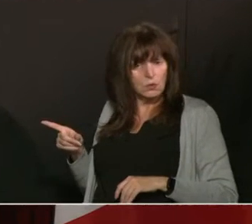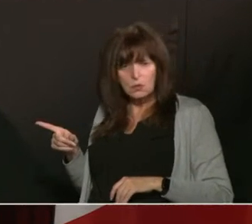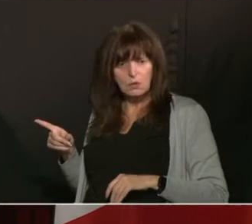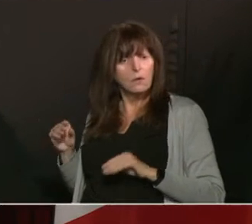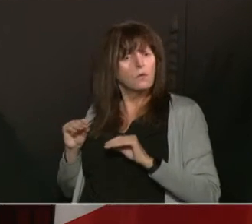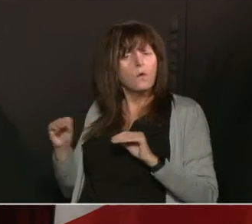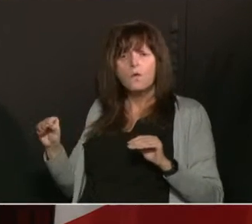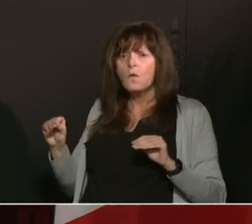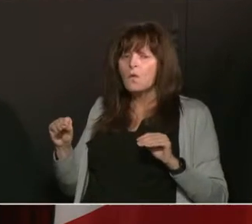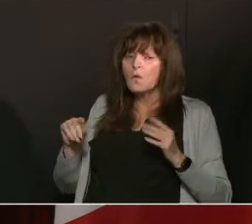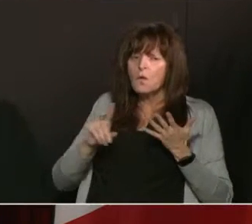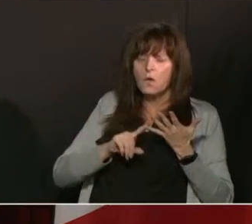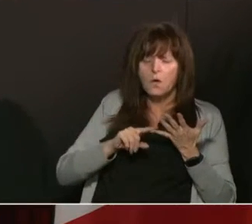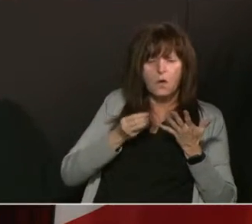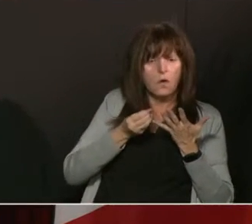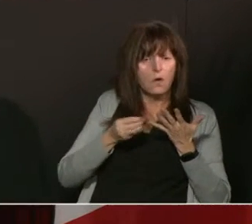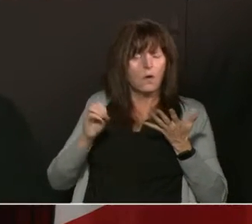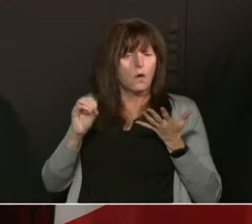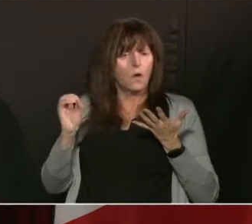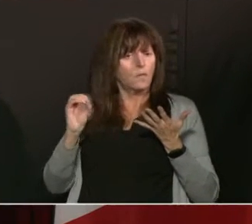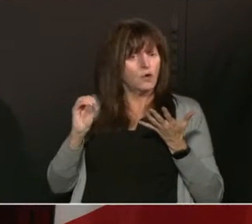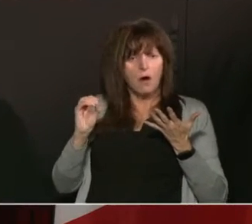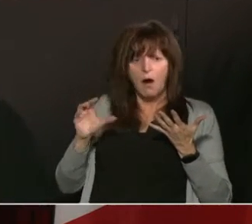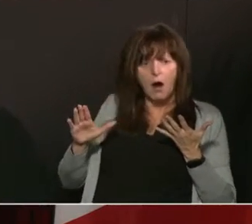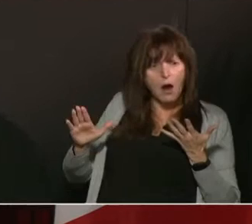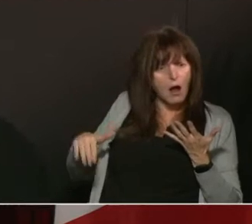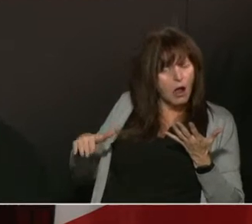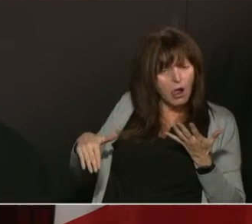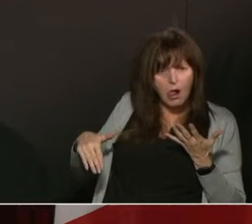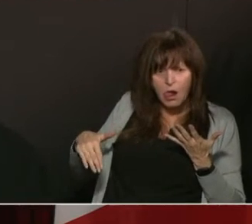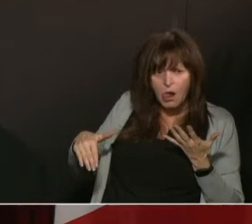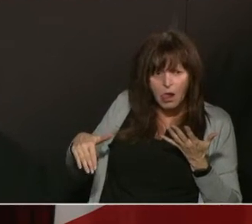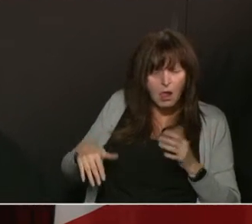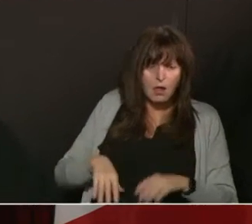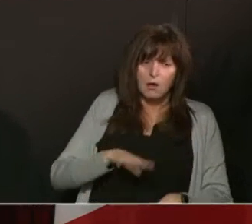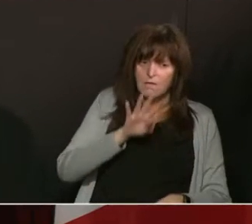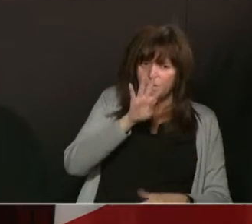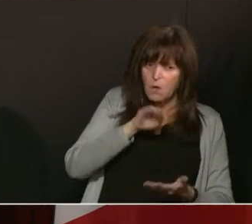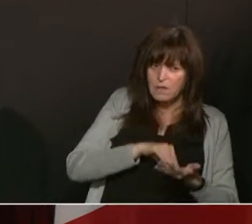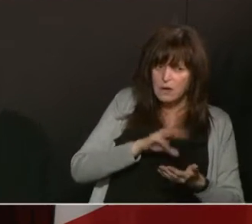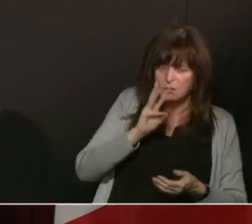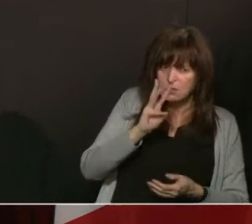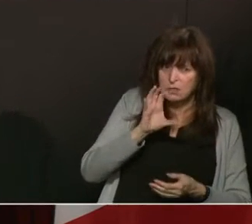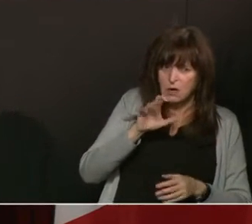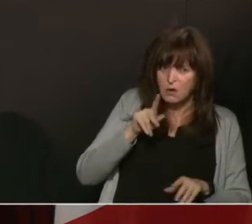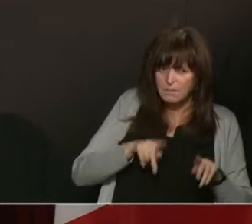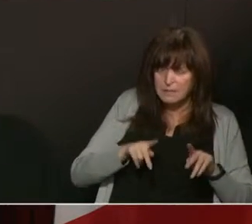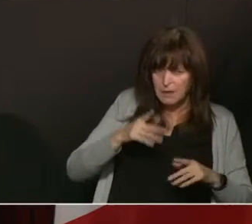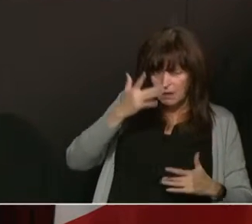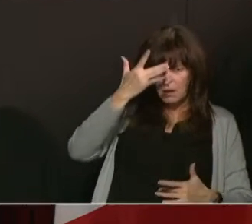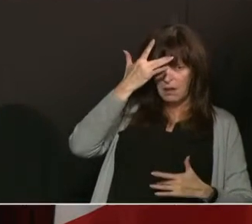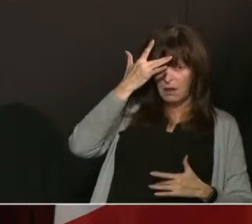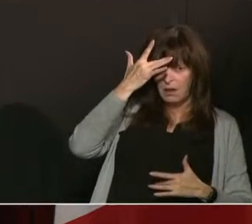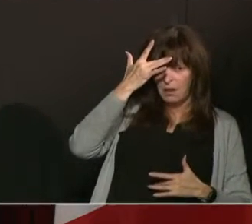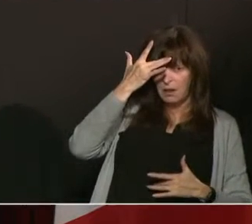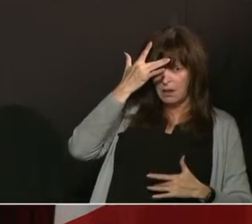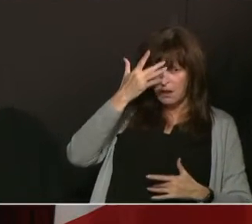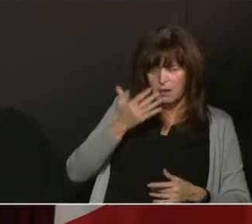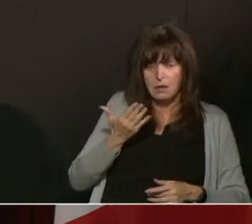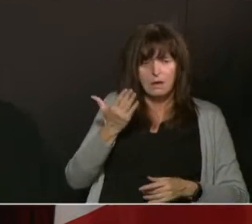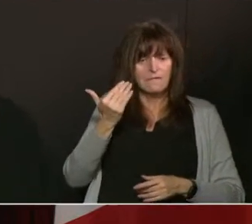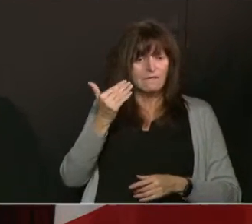the 15 of 4,600 Omicron cases admitted to hospital, and we're trying to figure out if those are incidental admissions